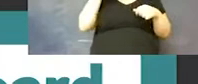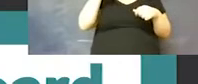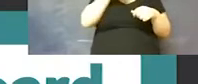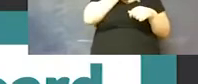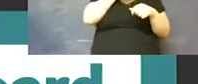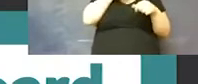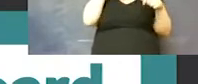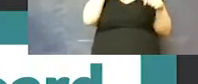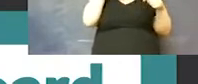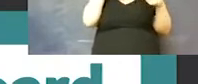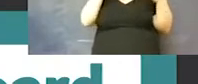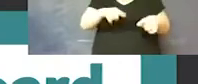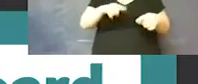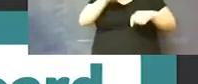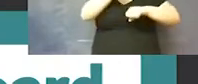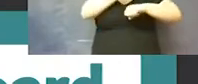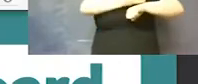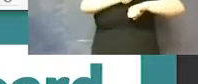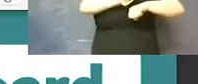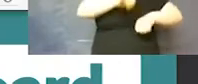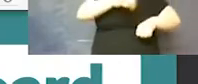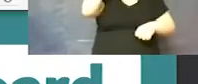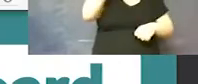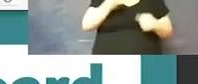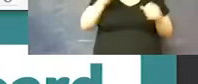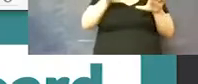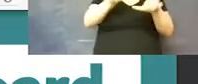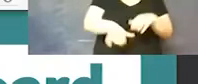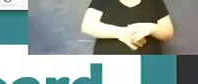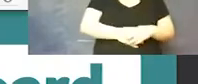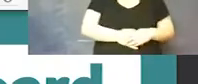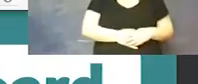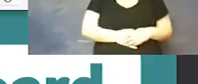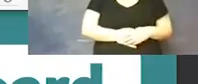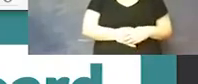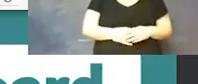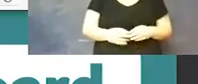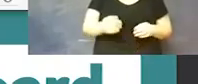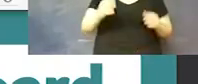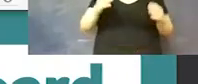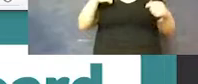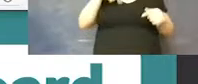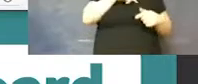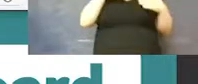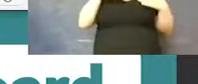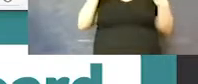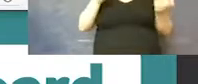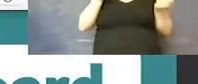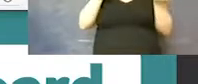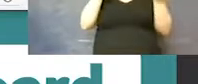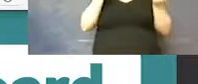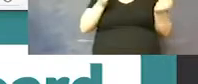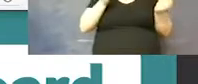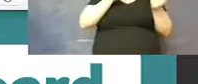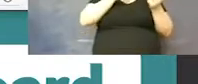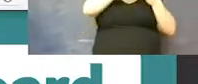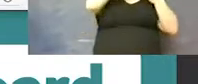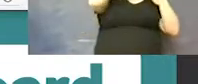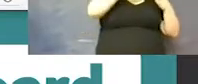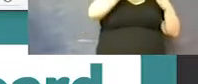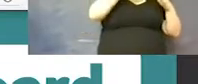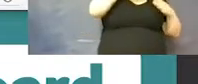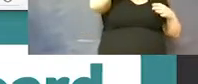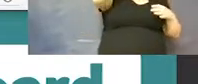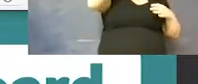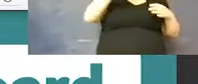campus. That's why we do that. We're glad that so many families and staff members utilize the district COVID